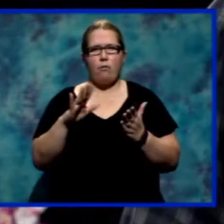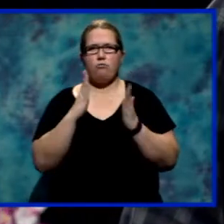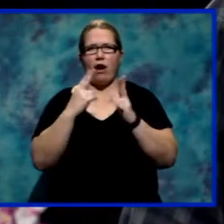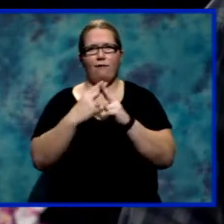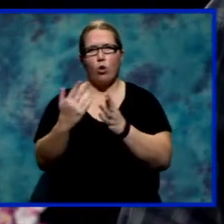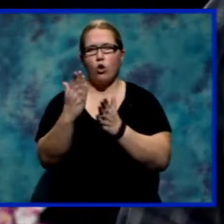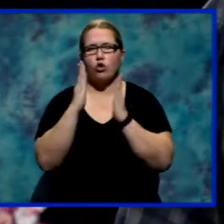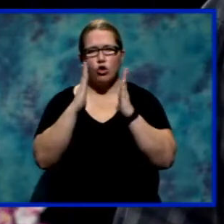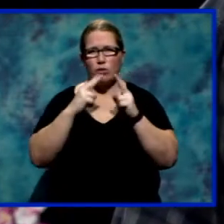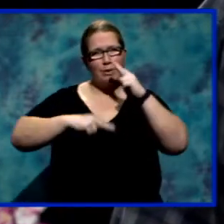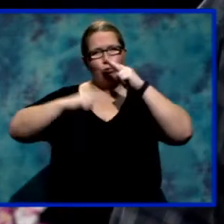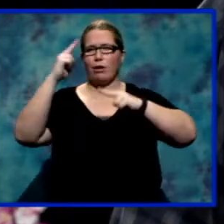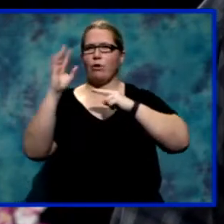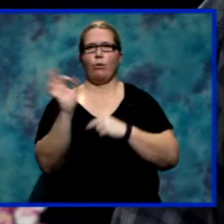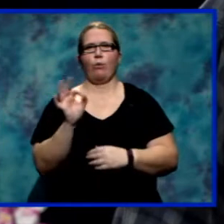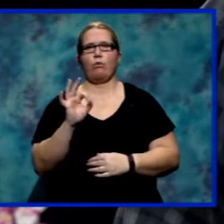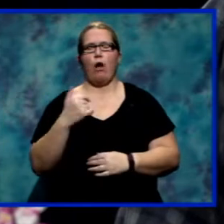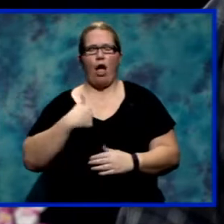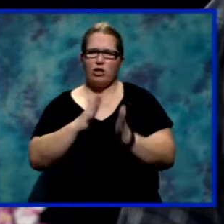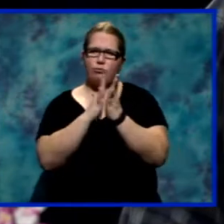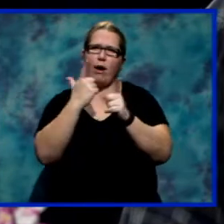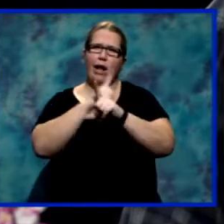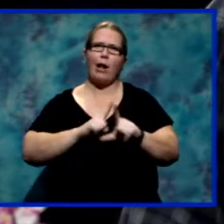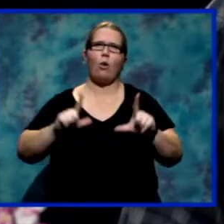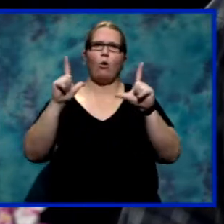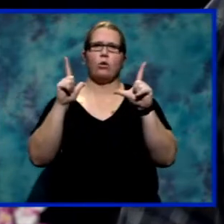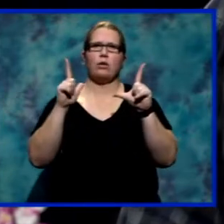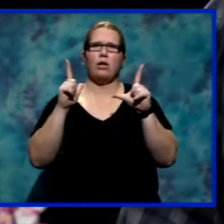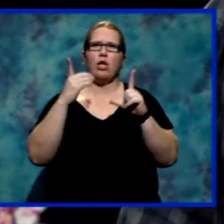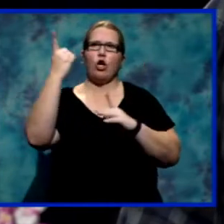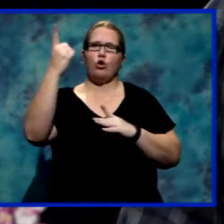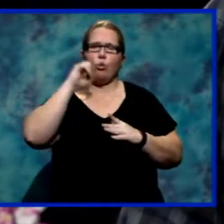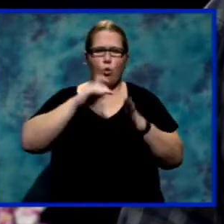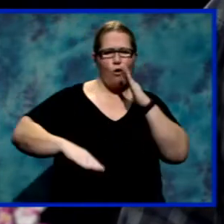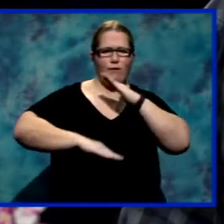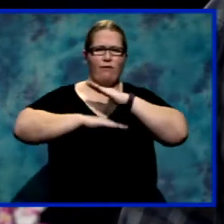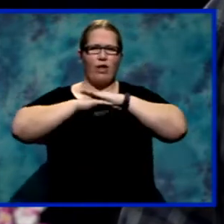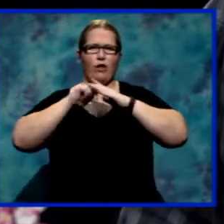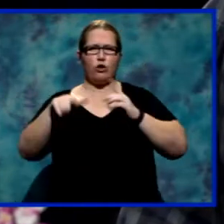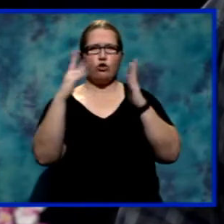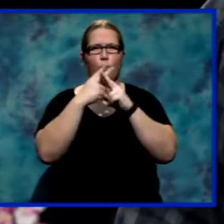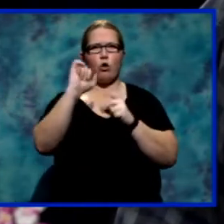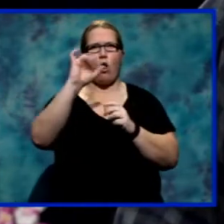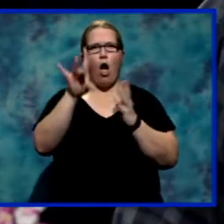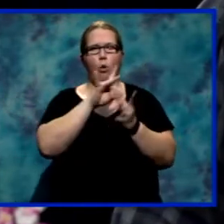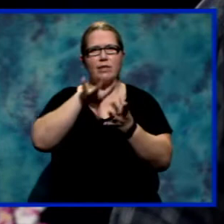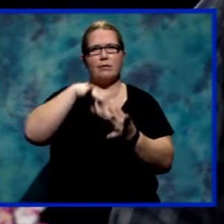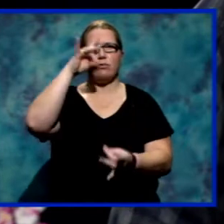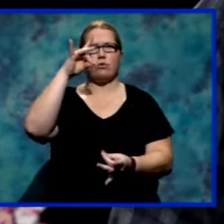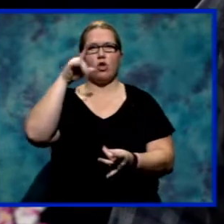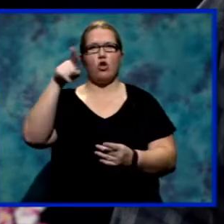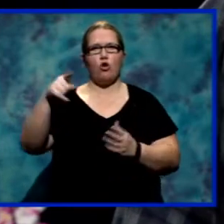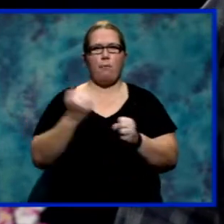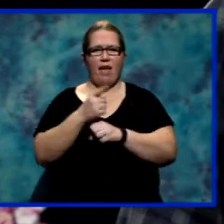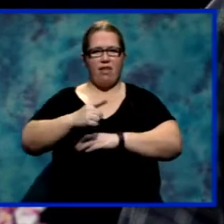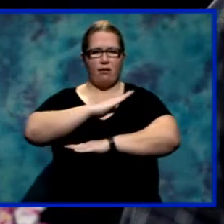church building. I just pray, Lord, that you will fill this church with your Holy Spirit. Because if you lay that